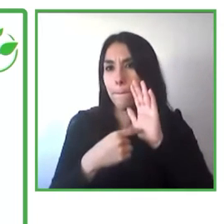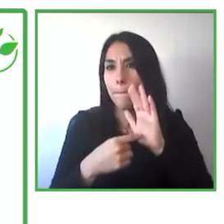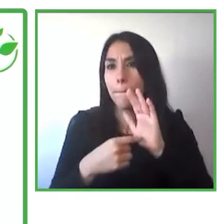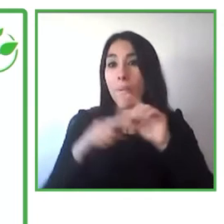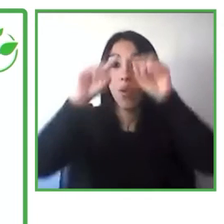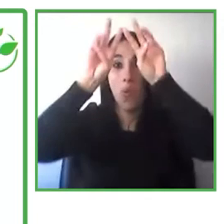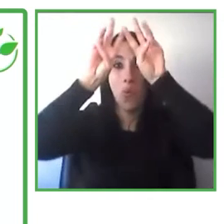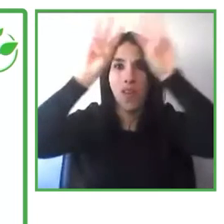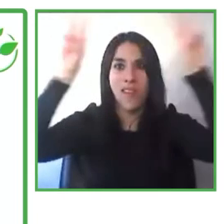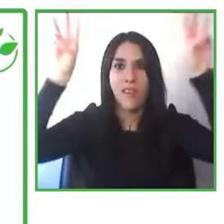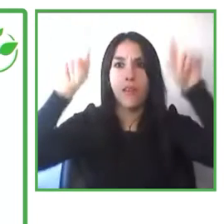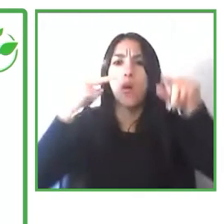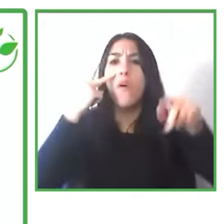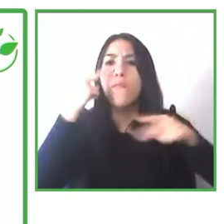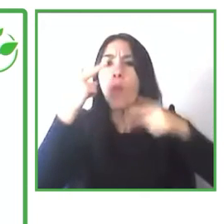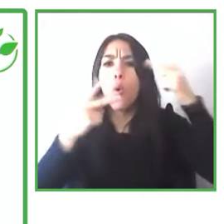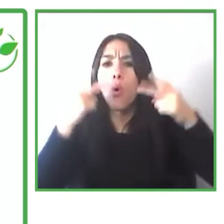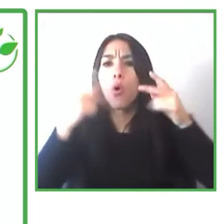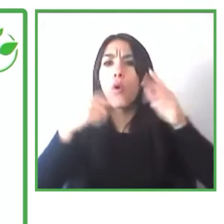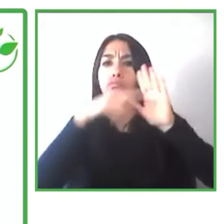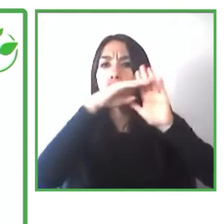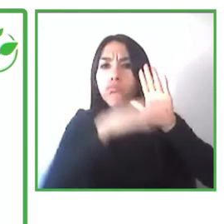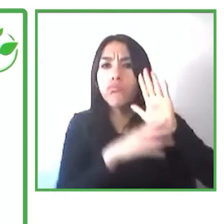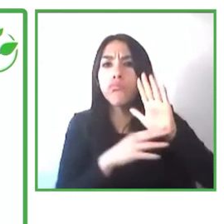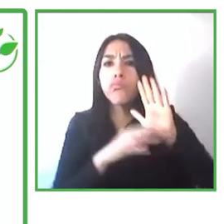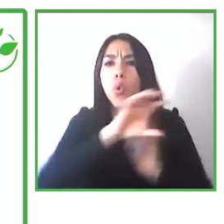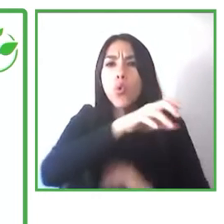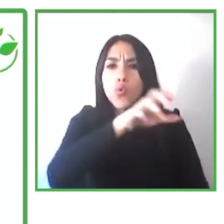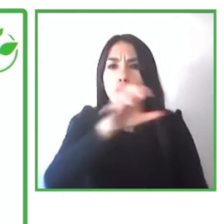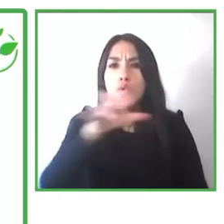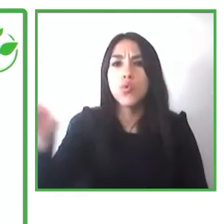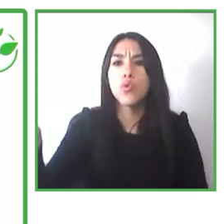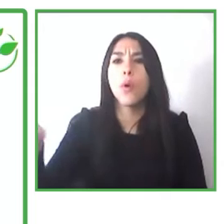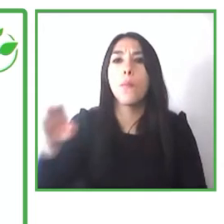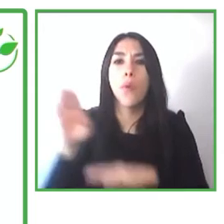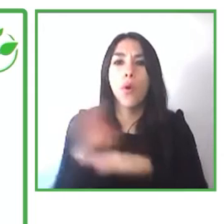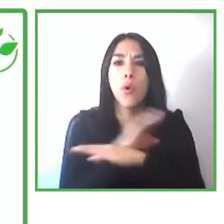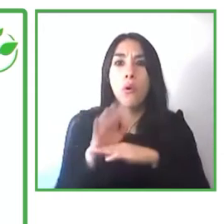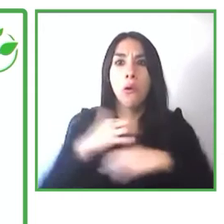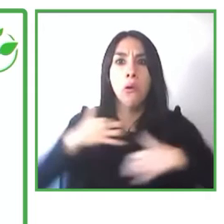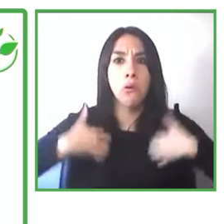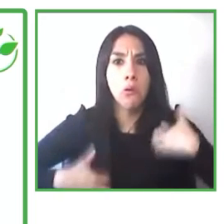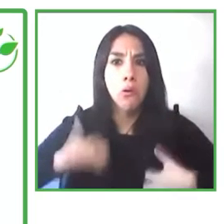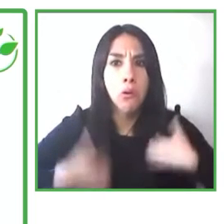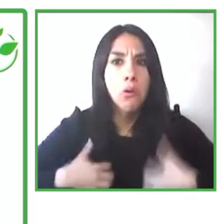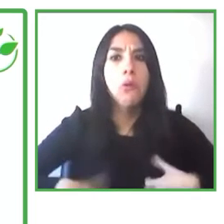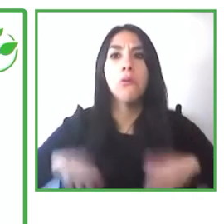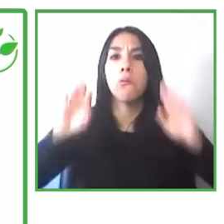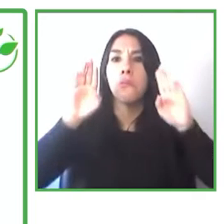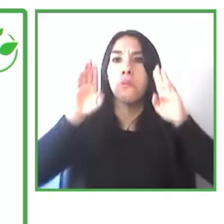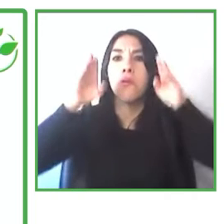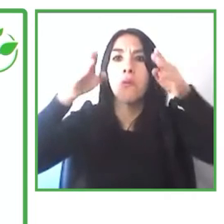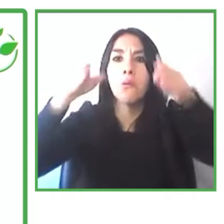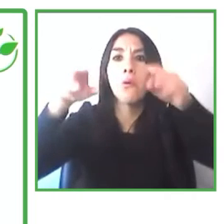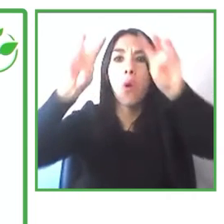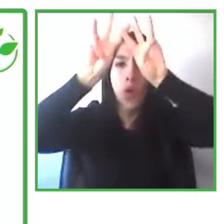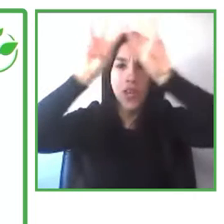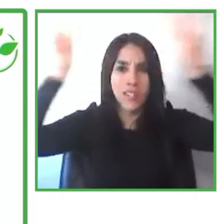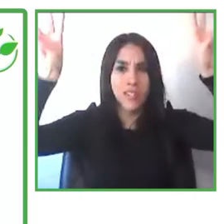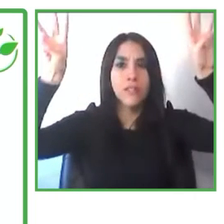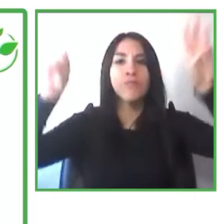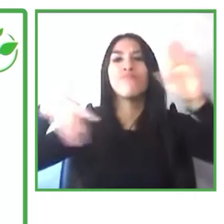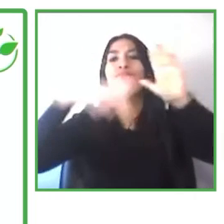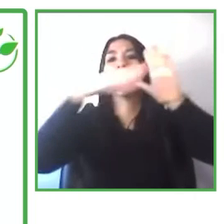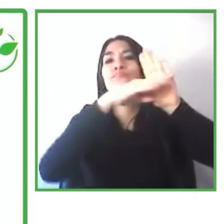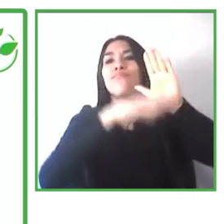legal framework or quota requirements in a particular country, they can just go on our website and check it out. They will also